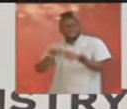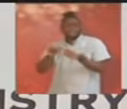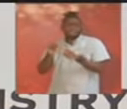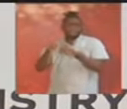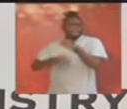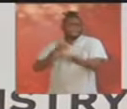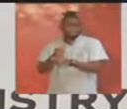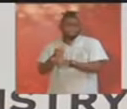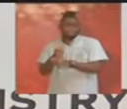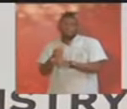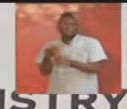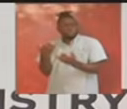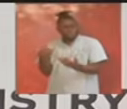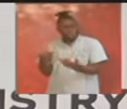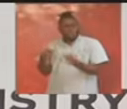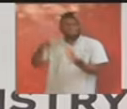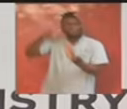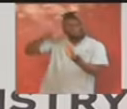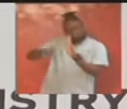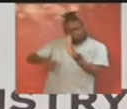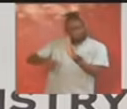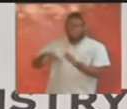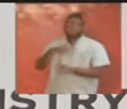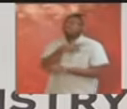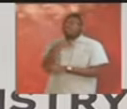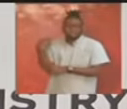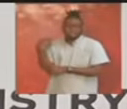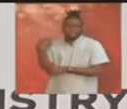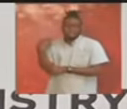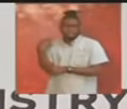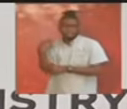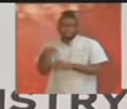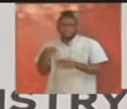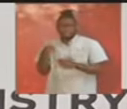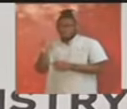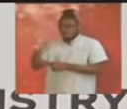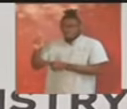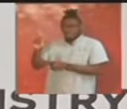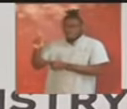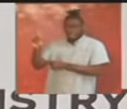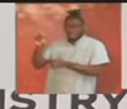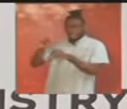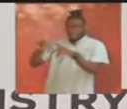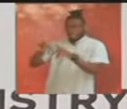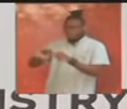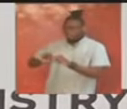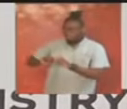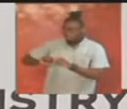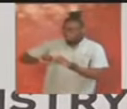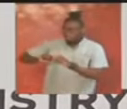and preventing the transmission of that UK variant. We have another repatriation exercise that's